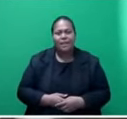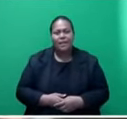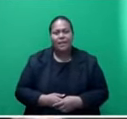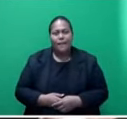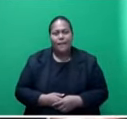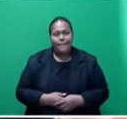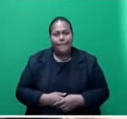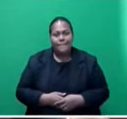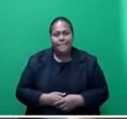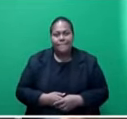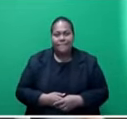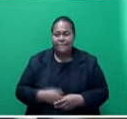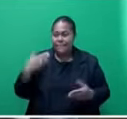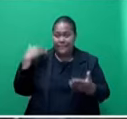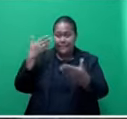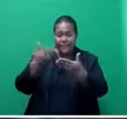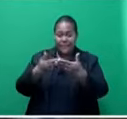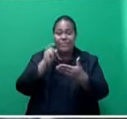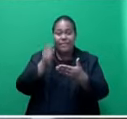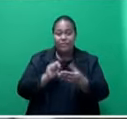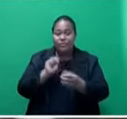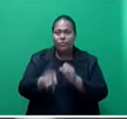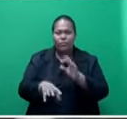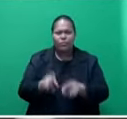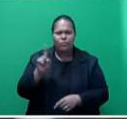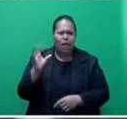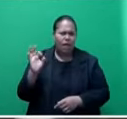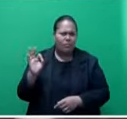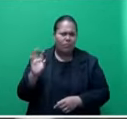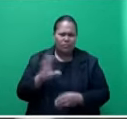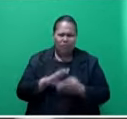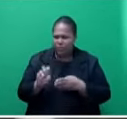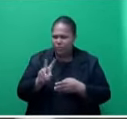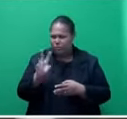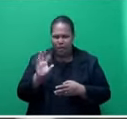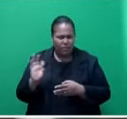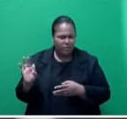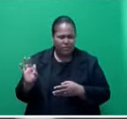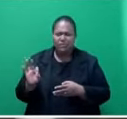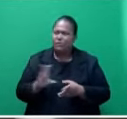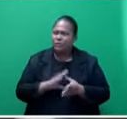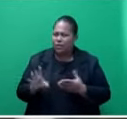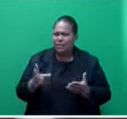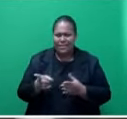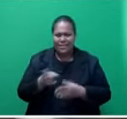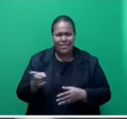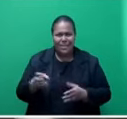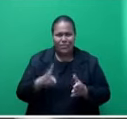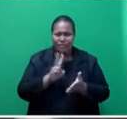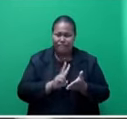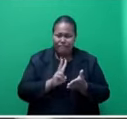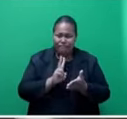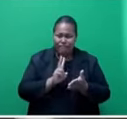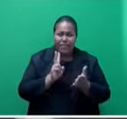if somebody's only made contributions of, say, $100 or $200, with the deduction of that, then